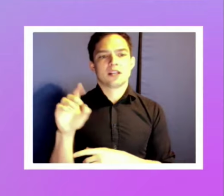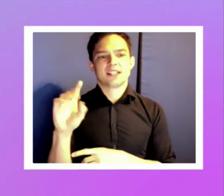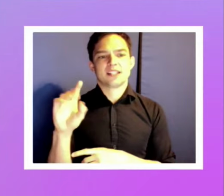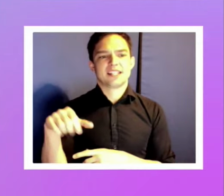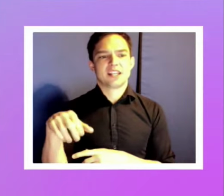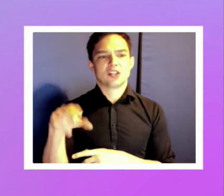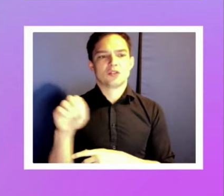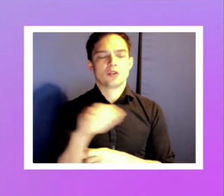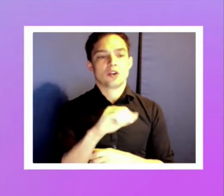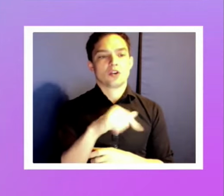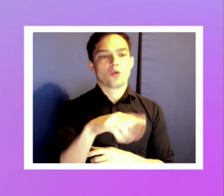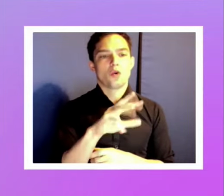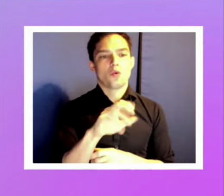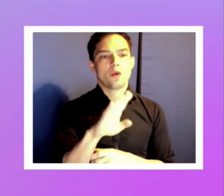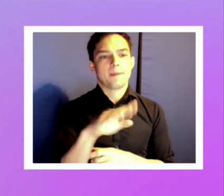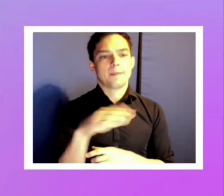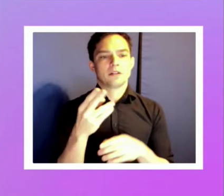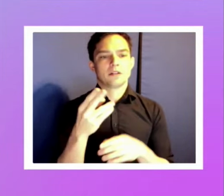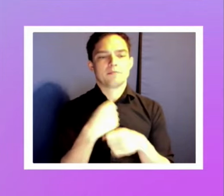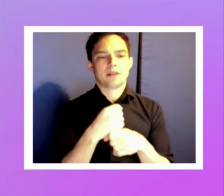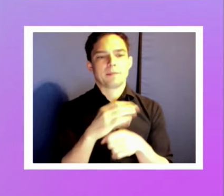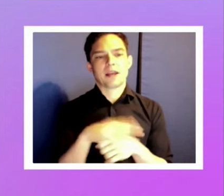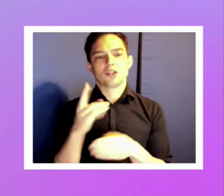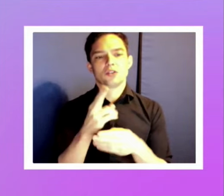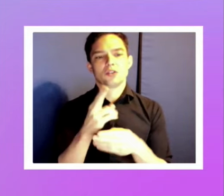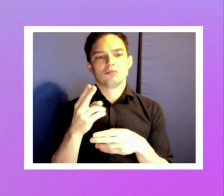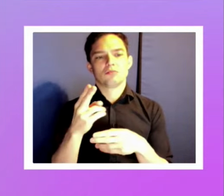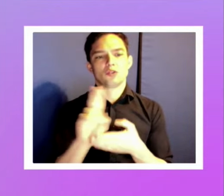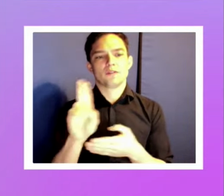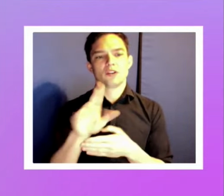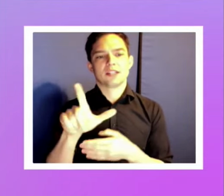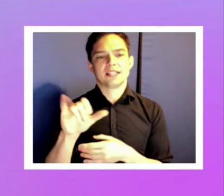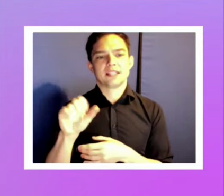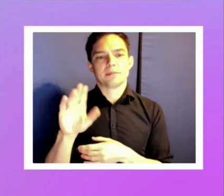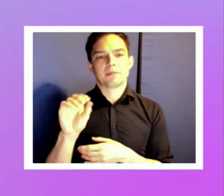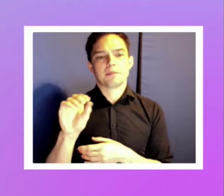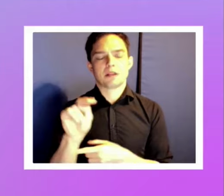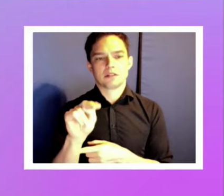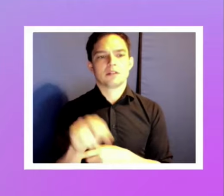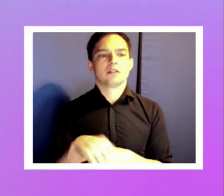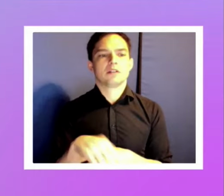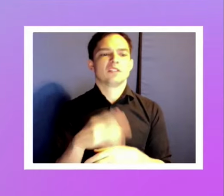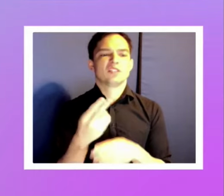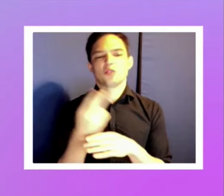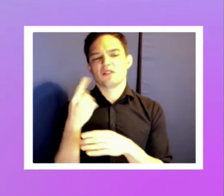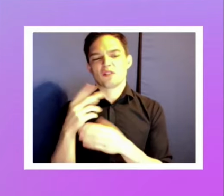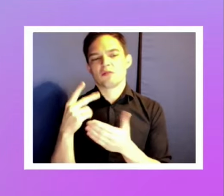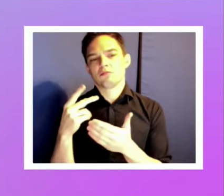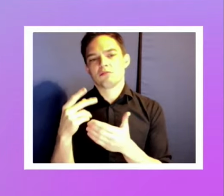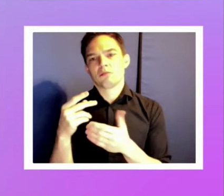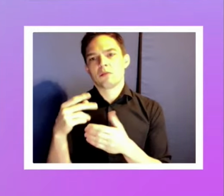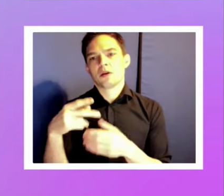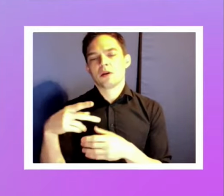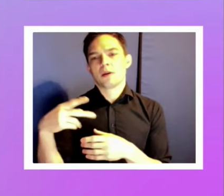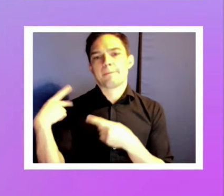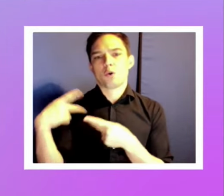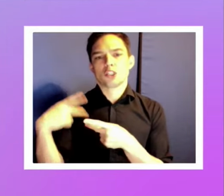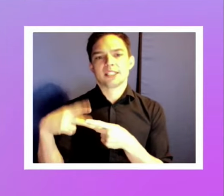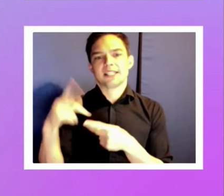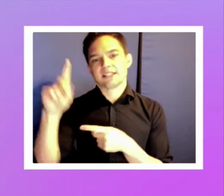is a tool produced by the University of Lisbon, which is used by the Portuguese government. And